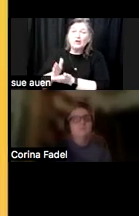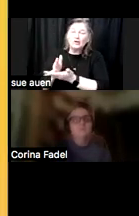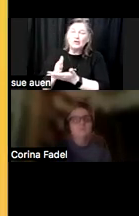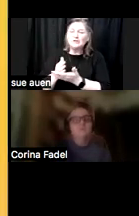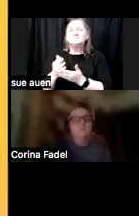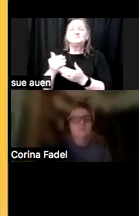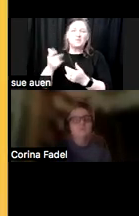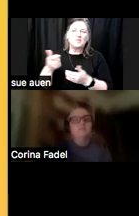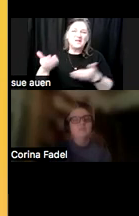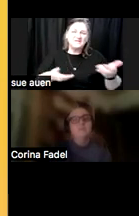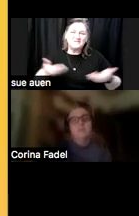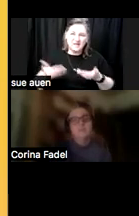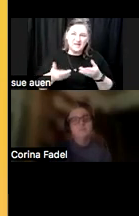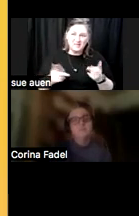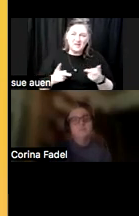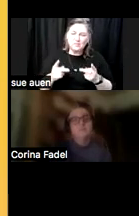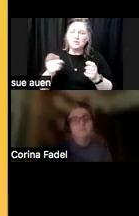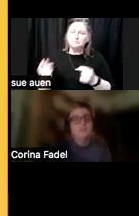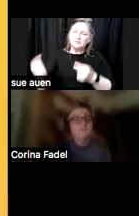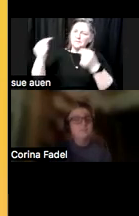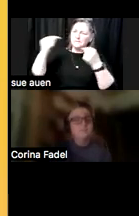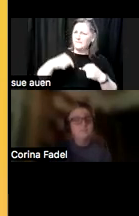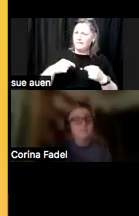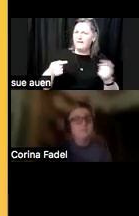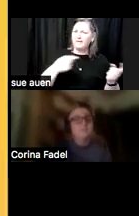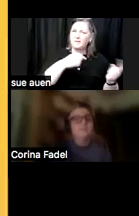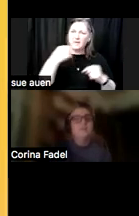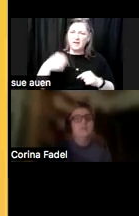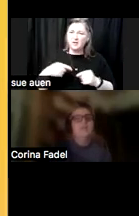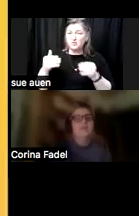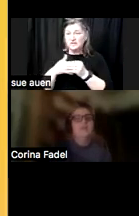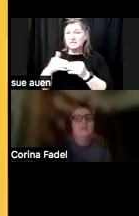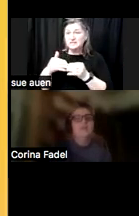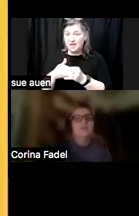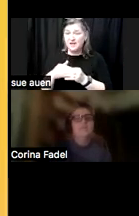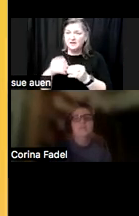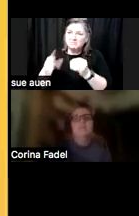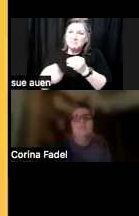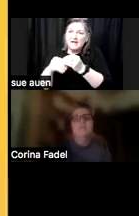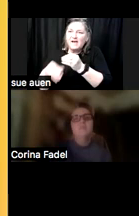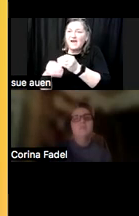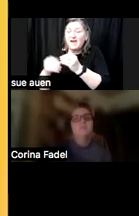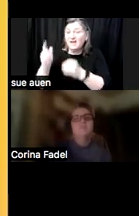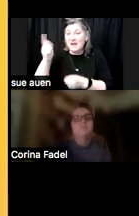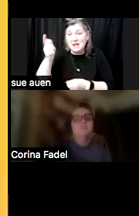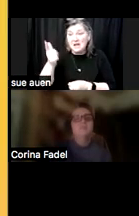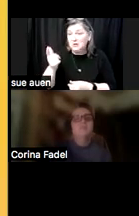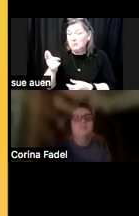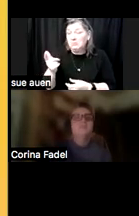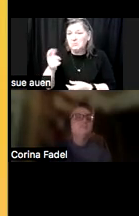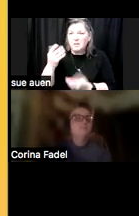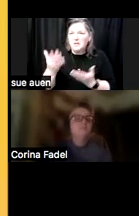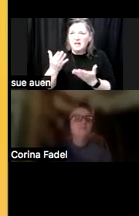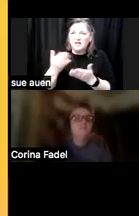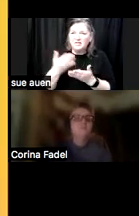Wanting to invite folks to come back to these slide spaces and add in later, maybe when something